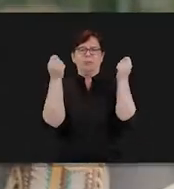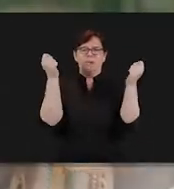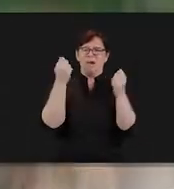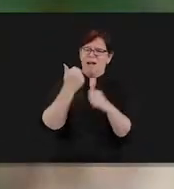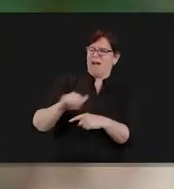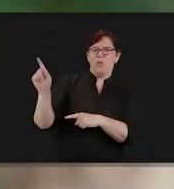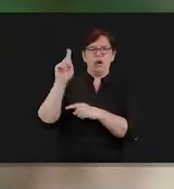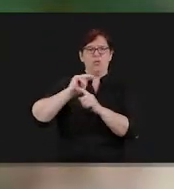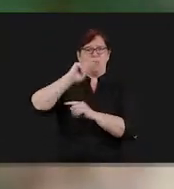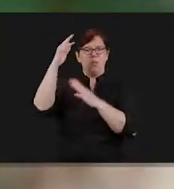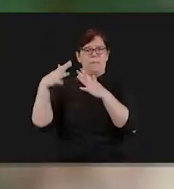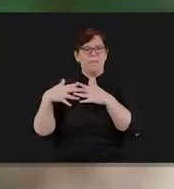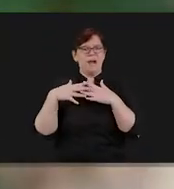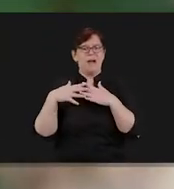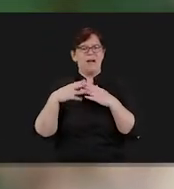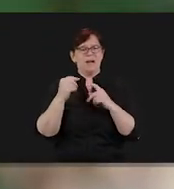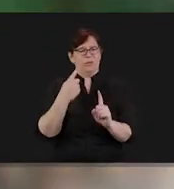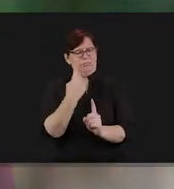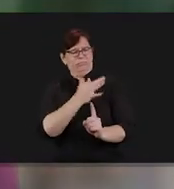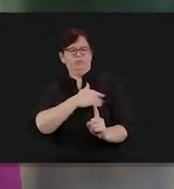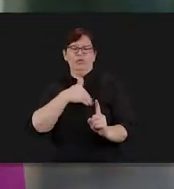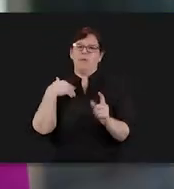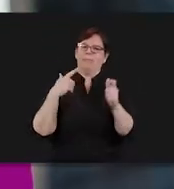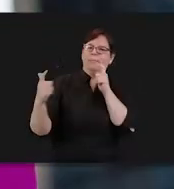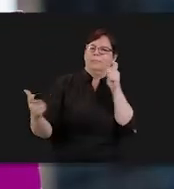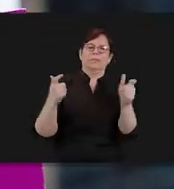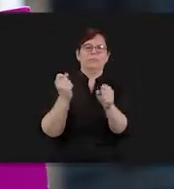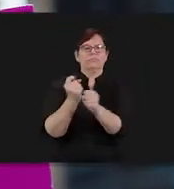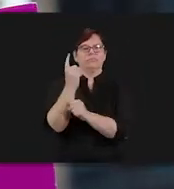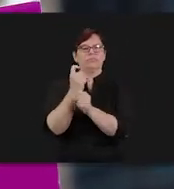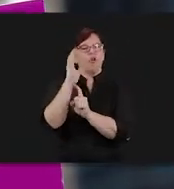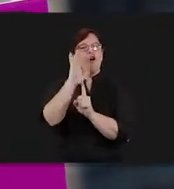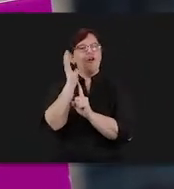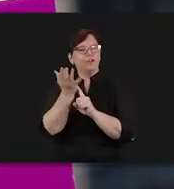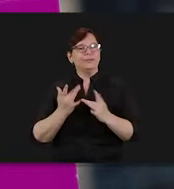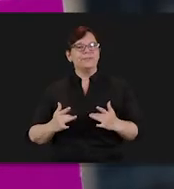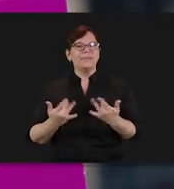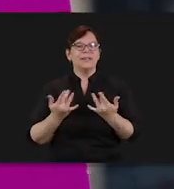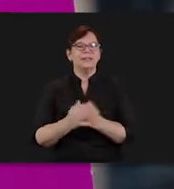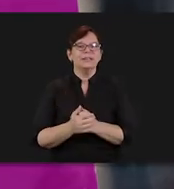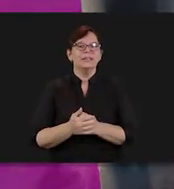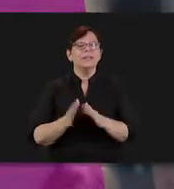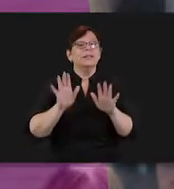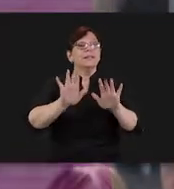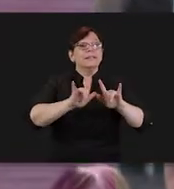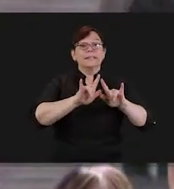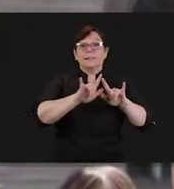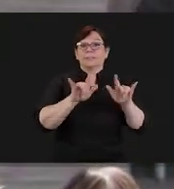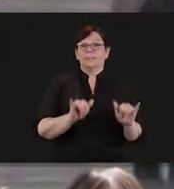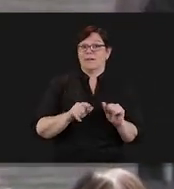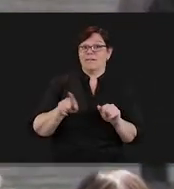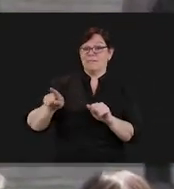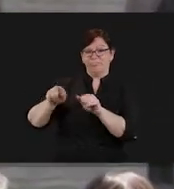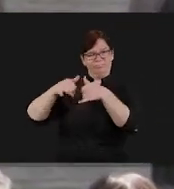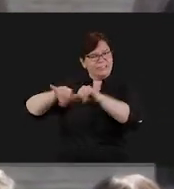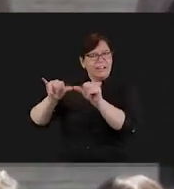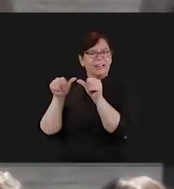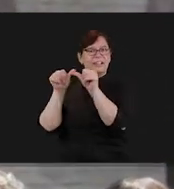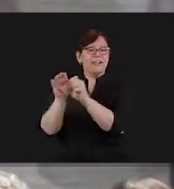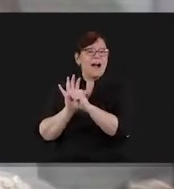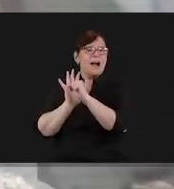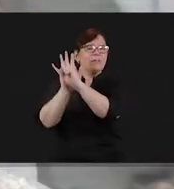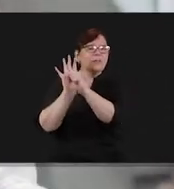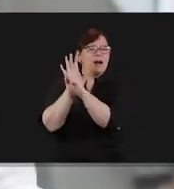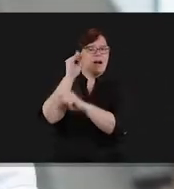events, while at the same time, it has maintained some of its advocacy and protest roots. And for those who don't know, 30 years